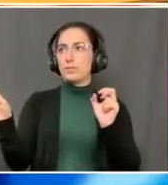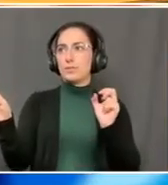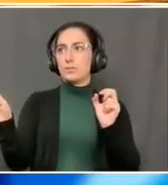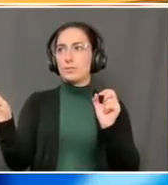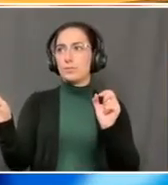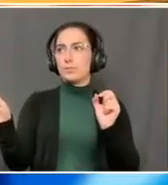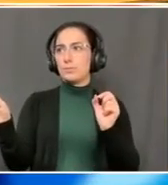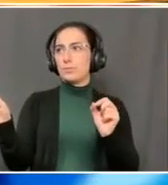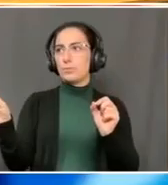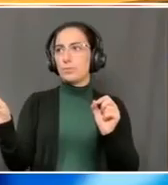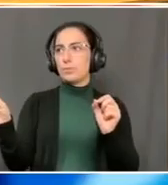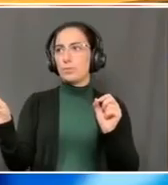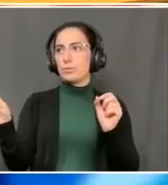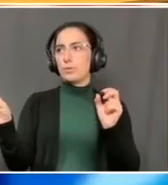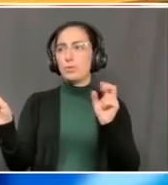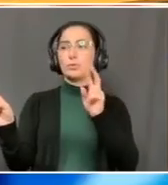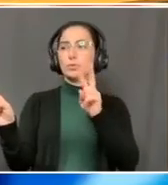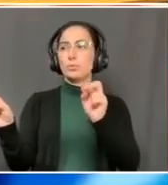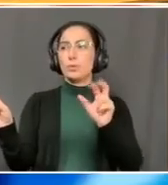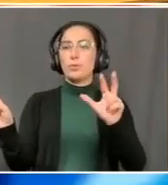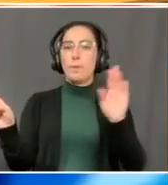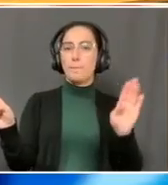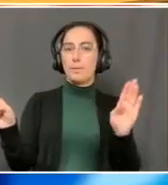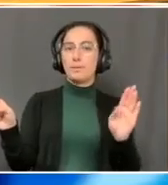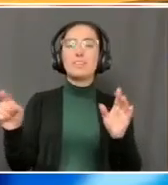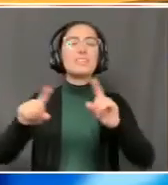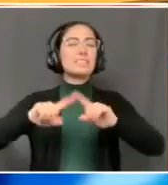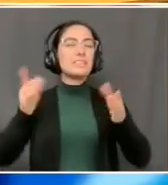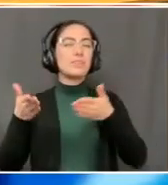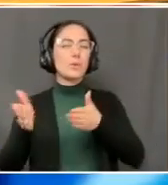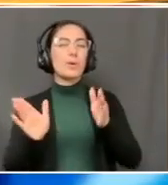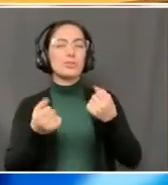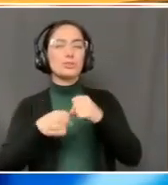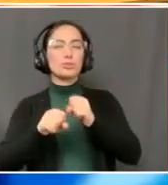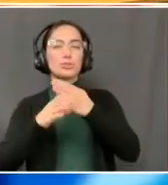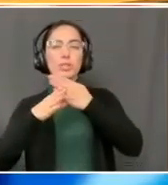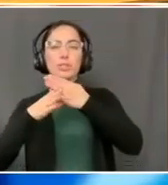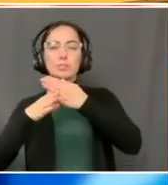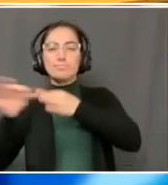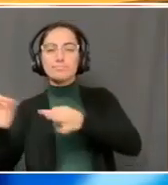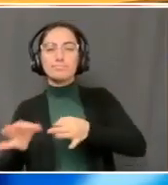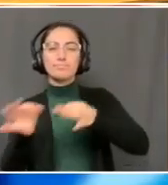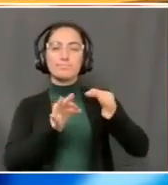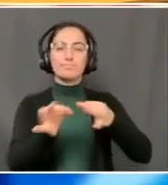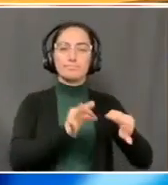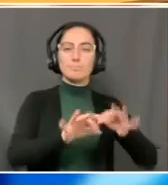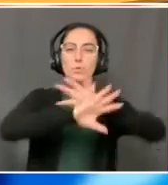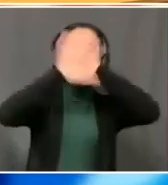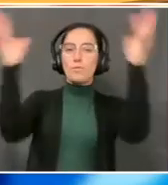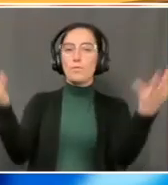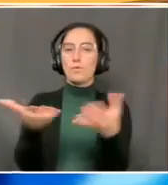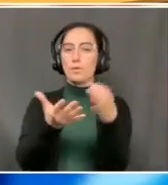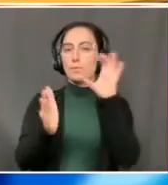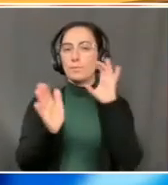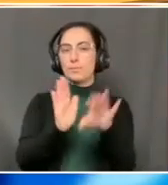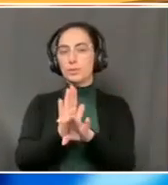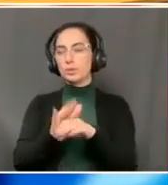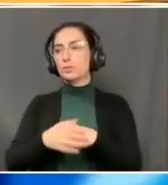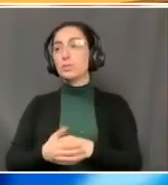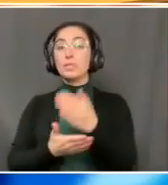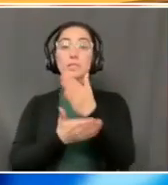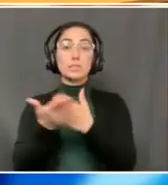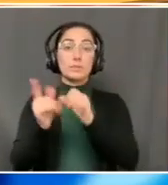there are different ways we're trying to slice it to tell the overall picture. In some cases, we're zooming in to